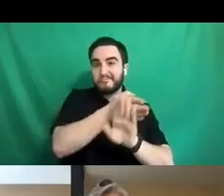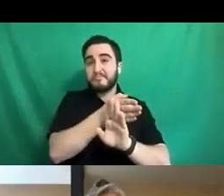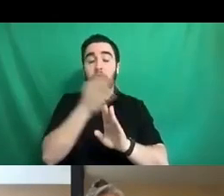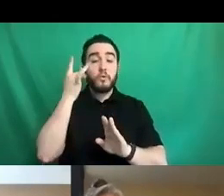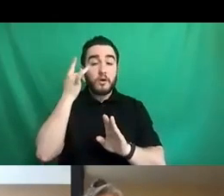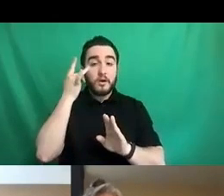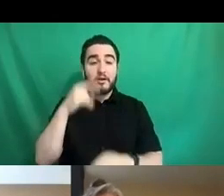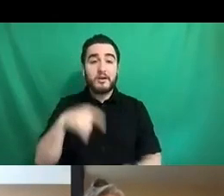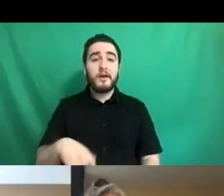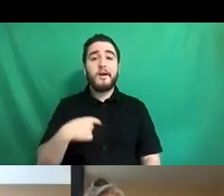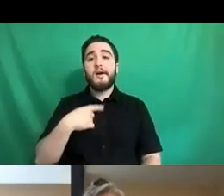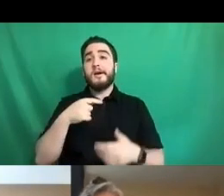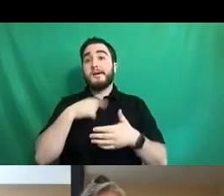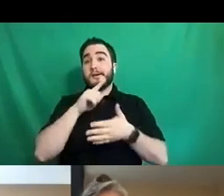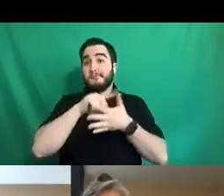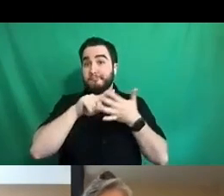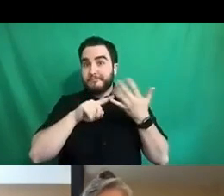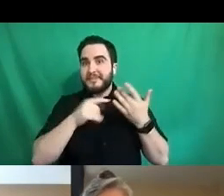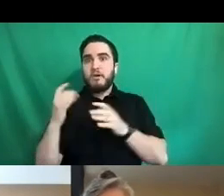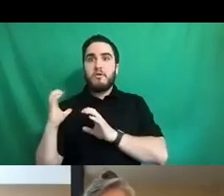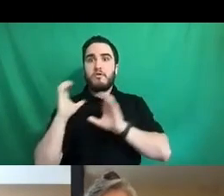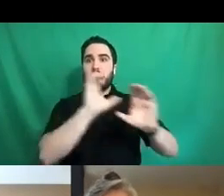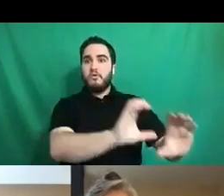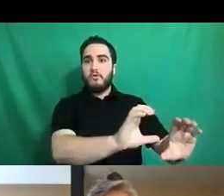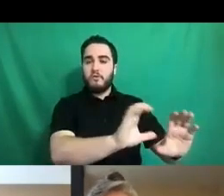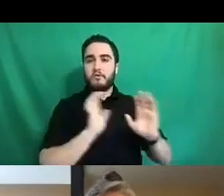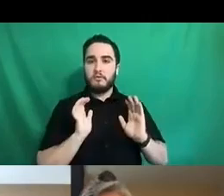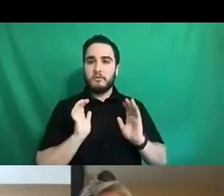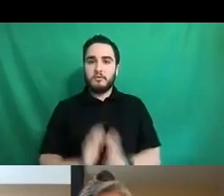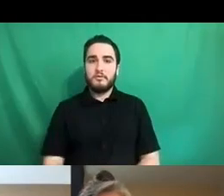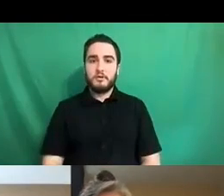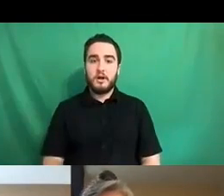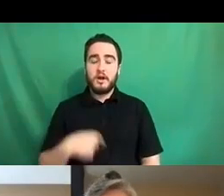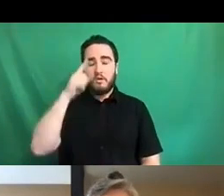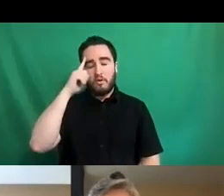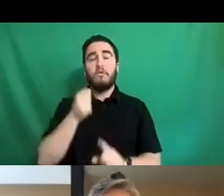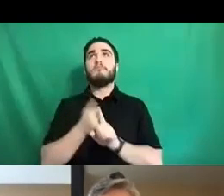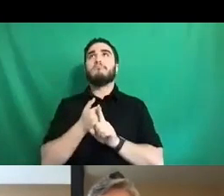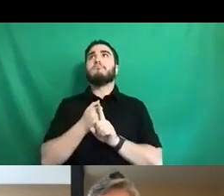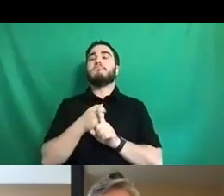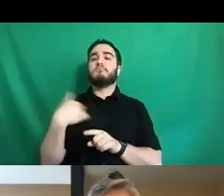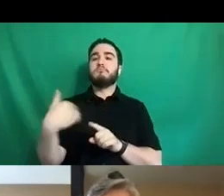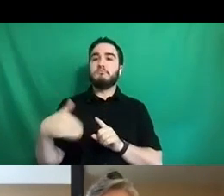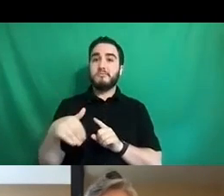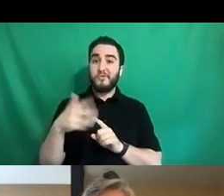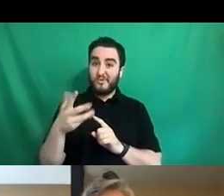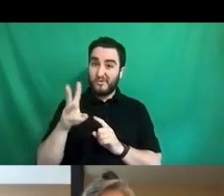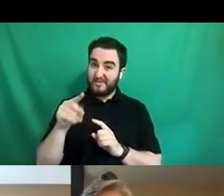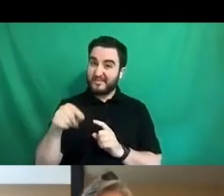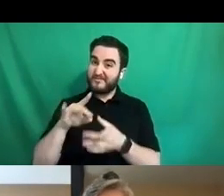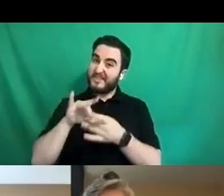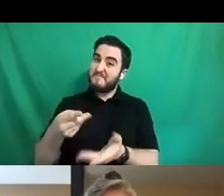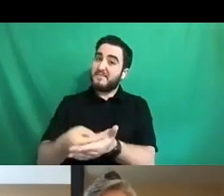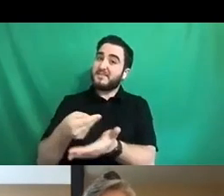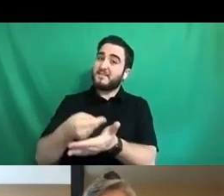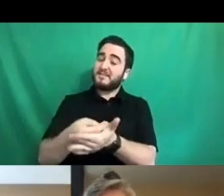was, doing the things that now this person is doing. And it dawned on me, wow, this is money. This is about money, right? This